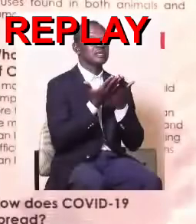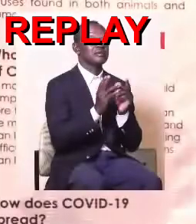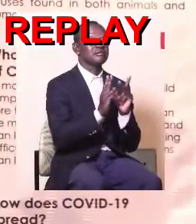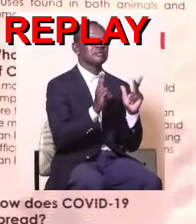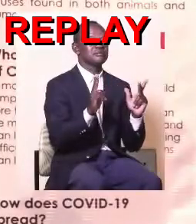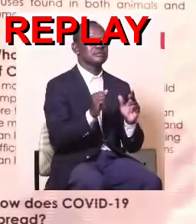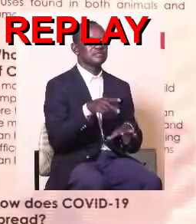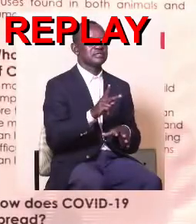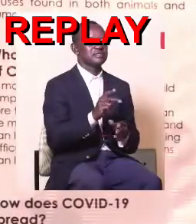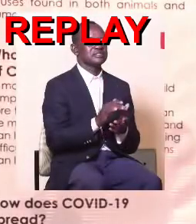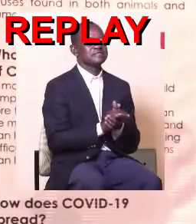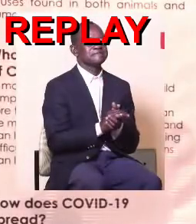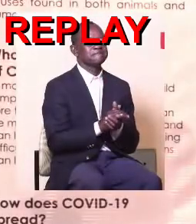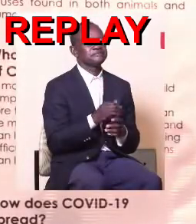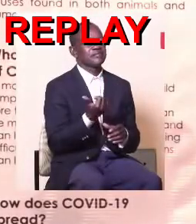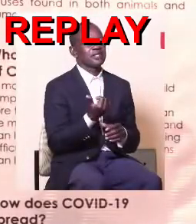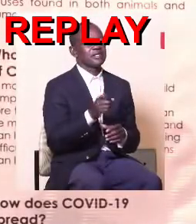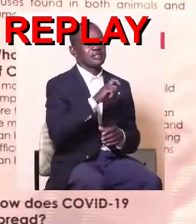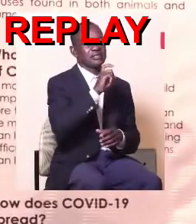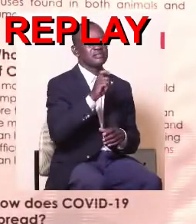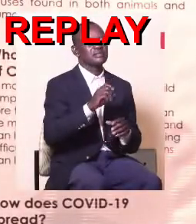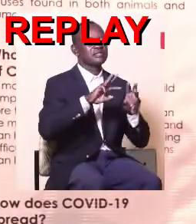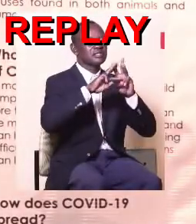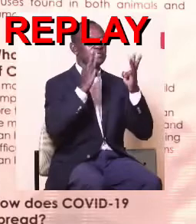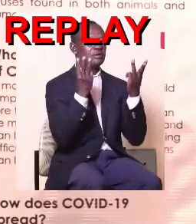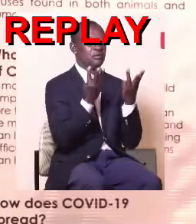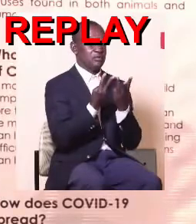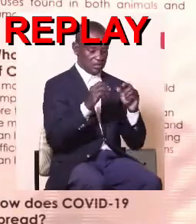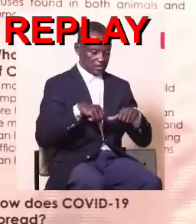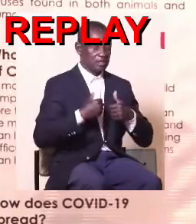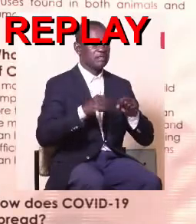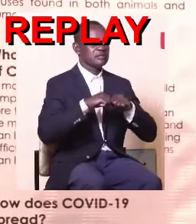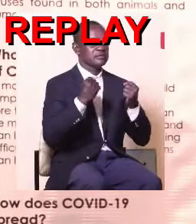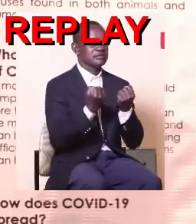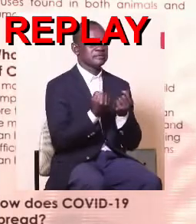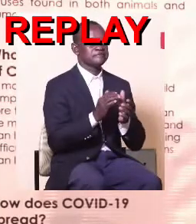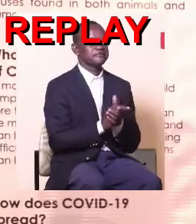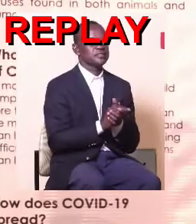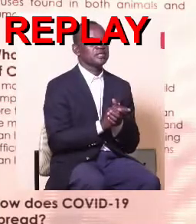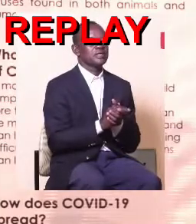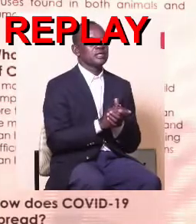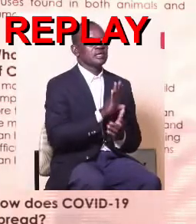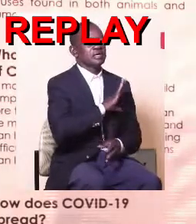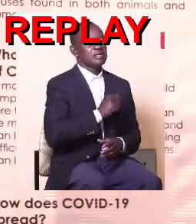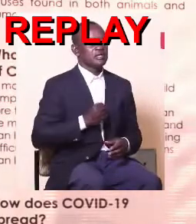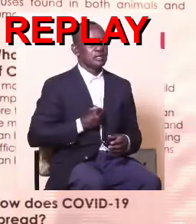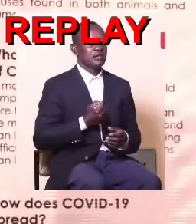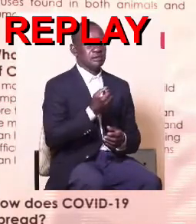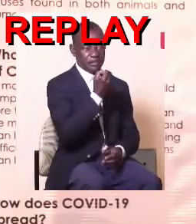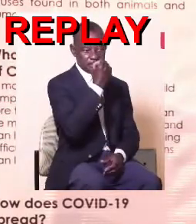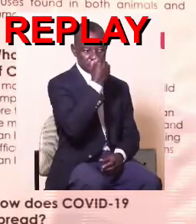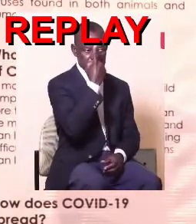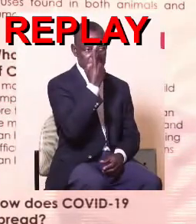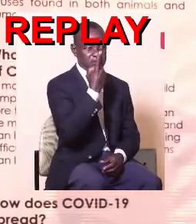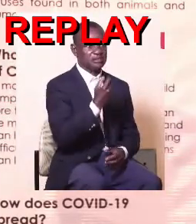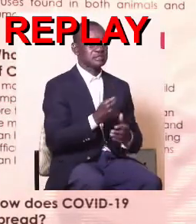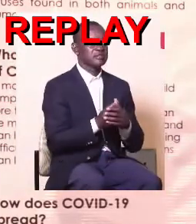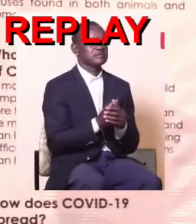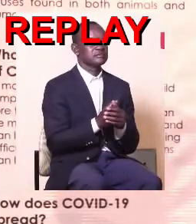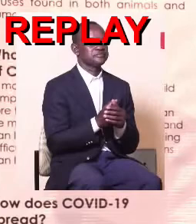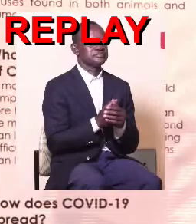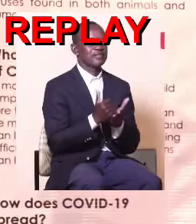The World Health Organization, our position on that matter is